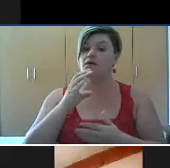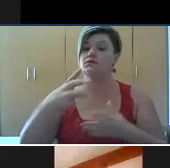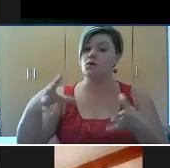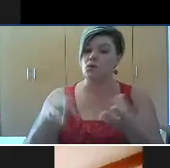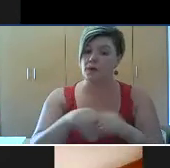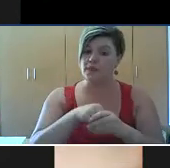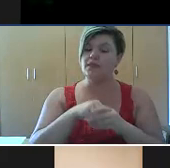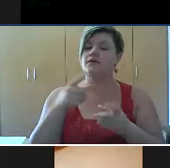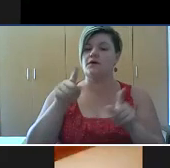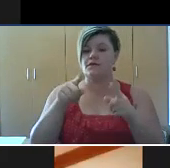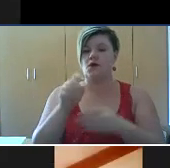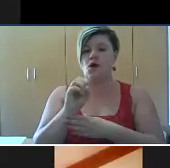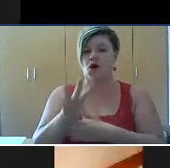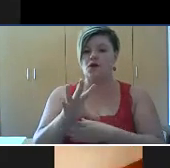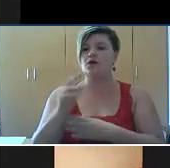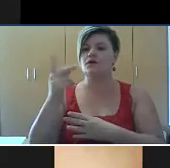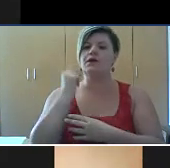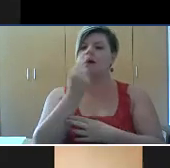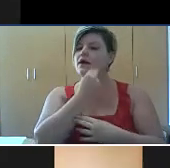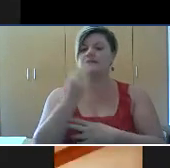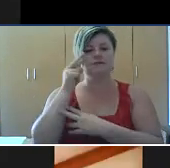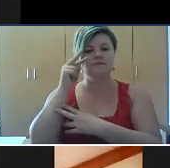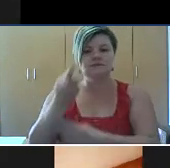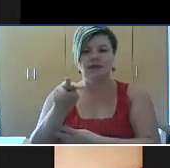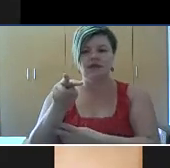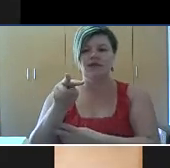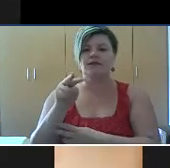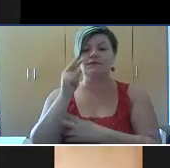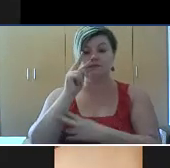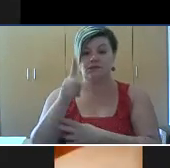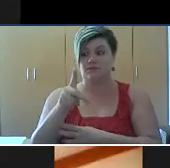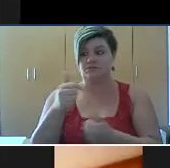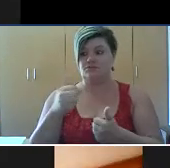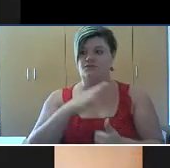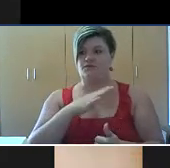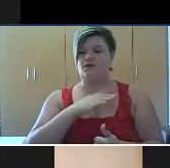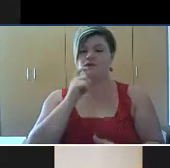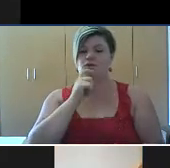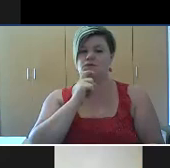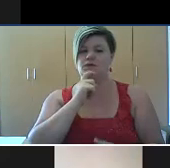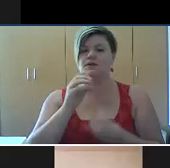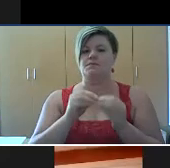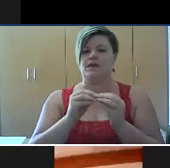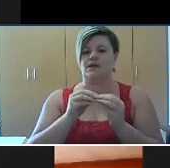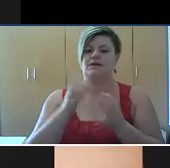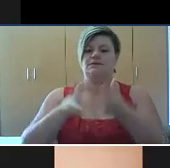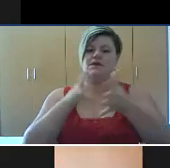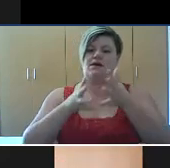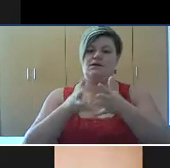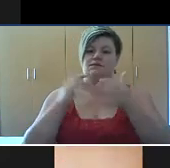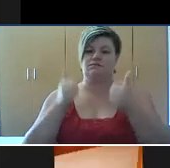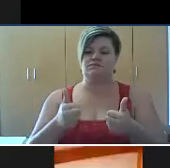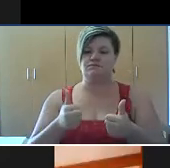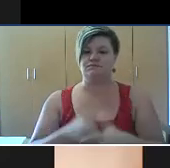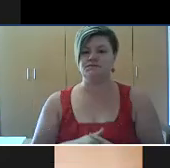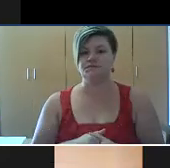switch on your video, it would be nice for them to see you and to see if you are using and making the signs correctly so that they can give